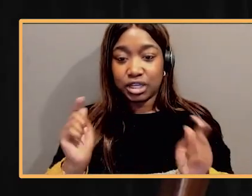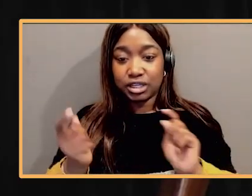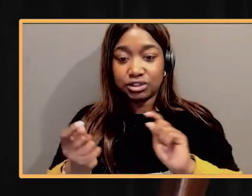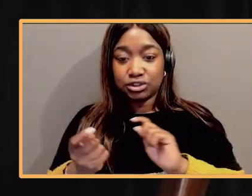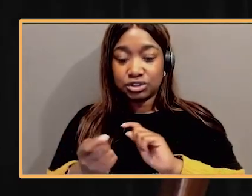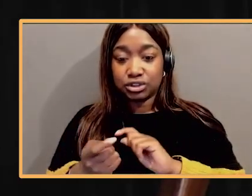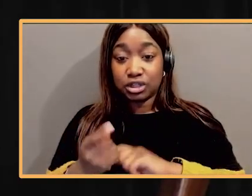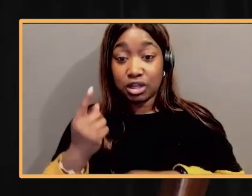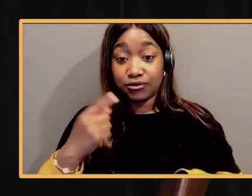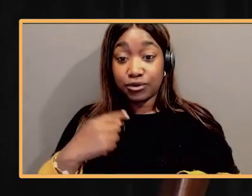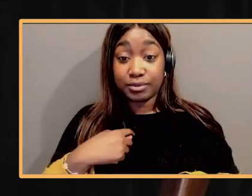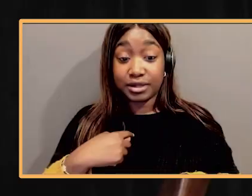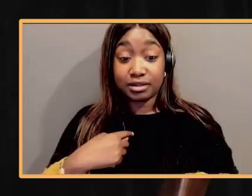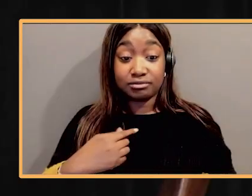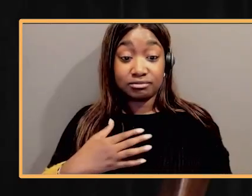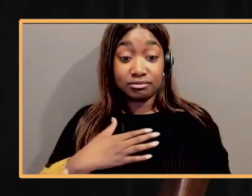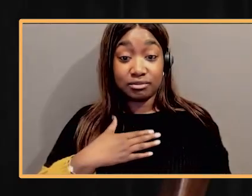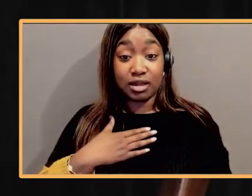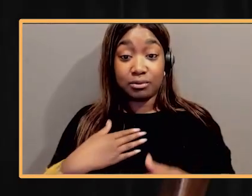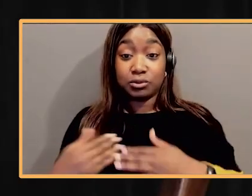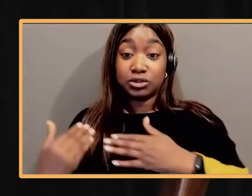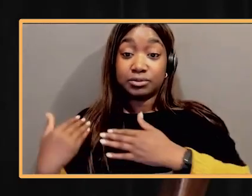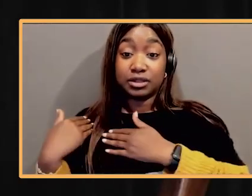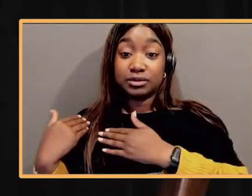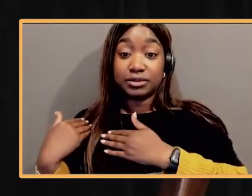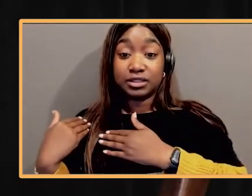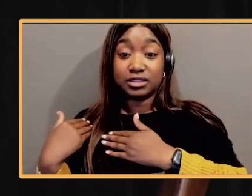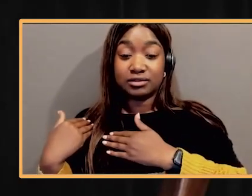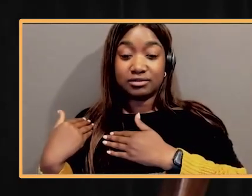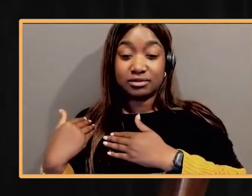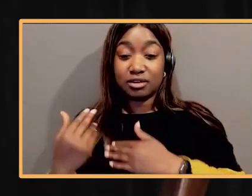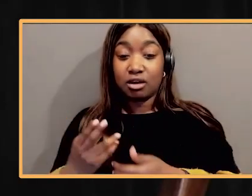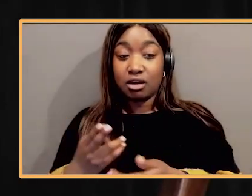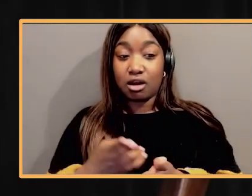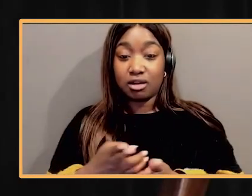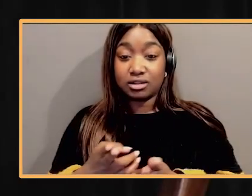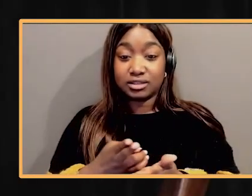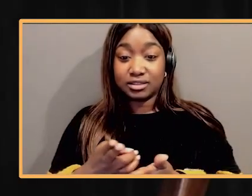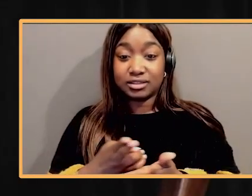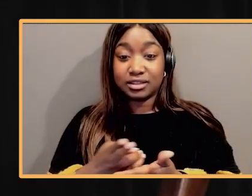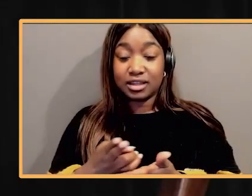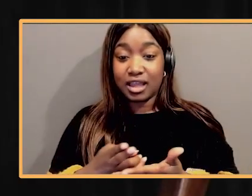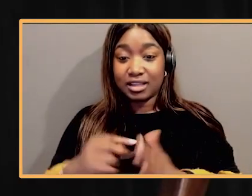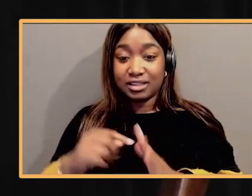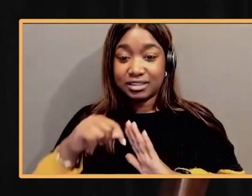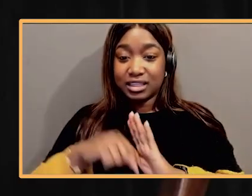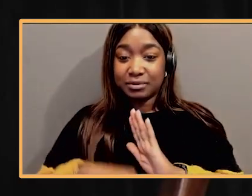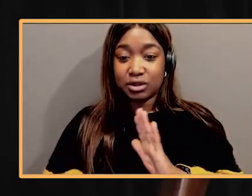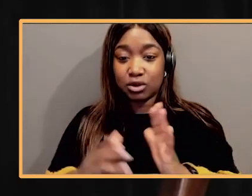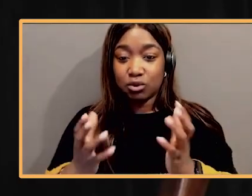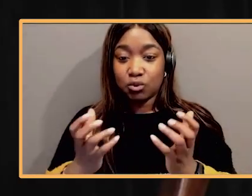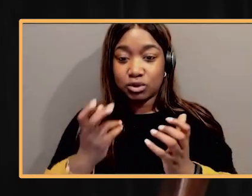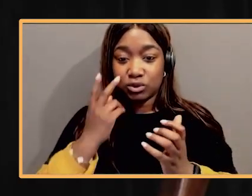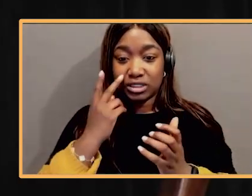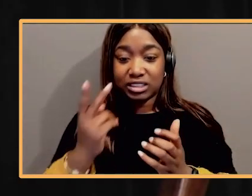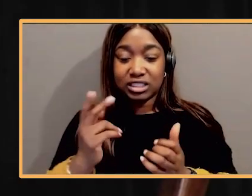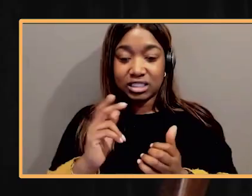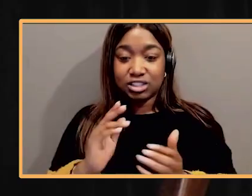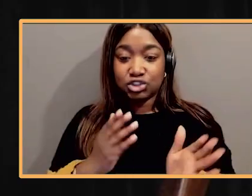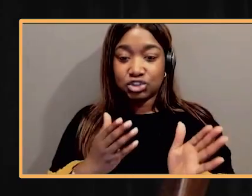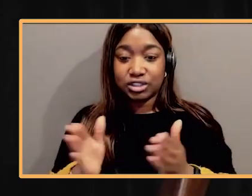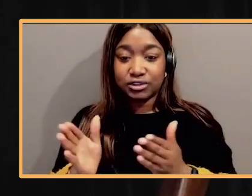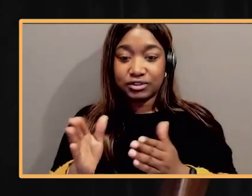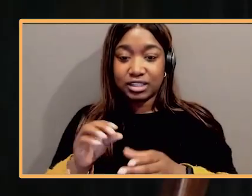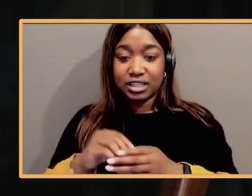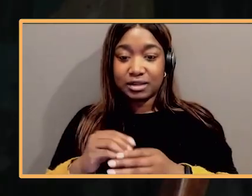that is my responsibility, to be honest. That's something that I deeply want to see shift. in my lifetime.